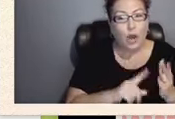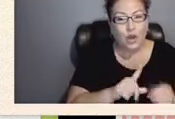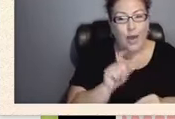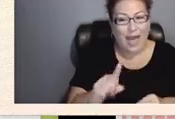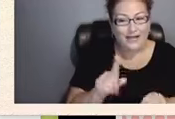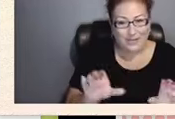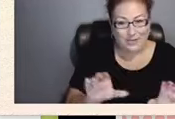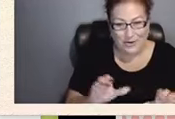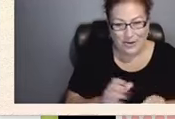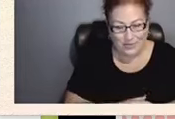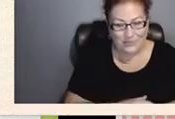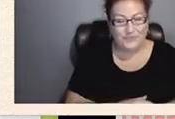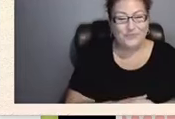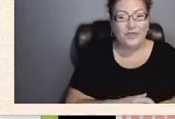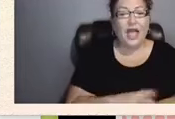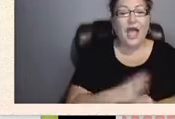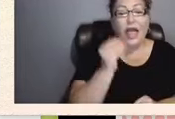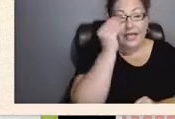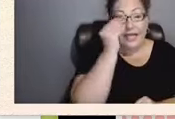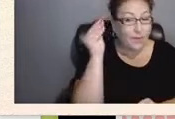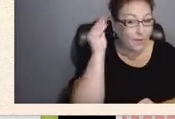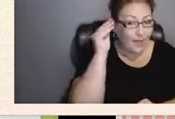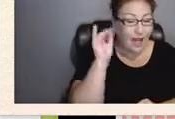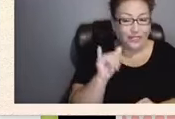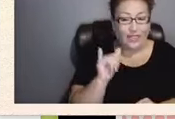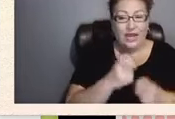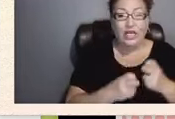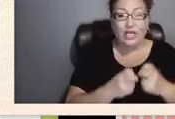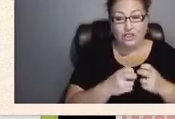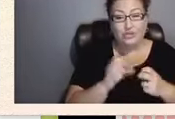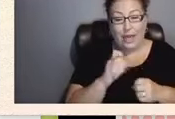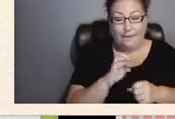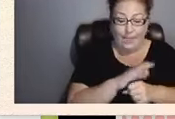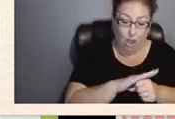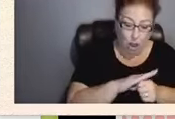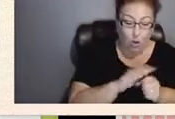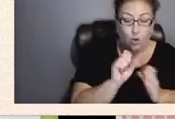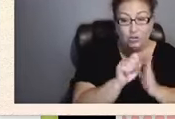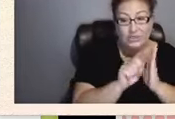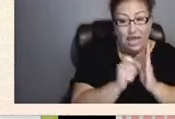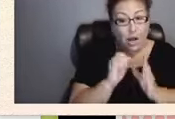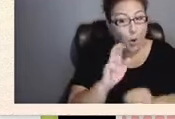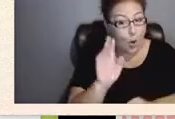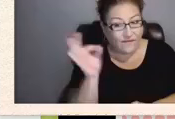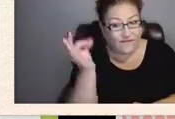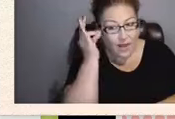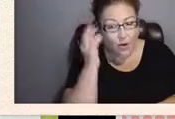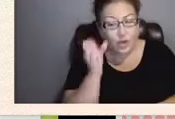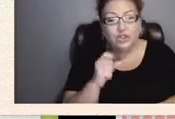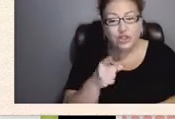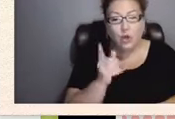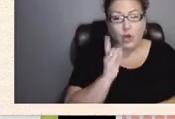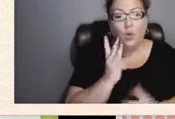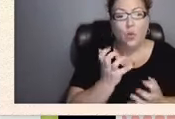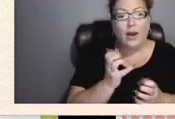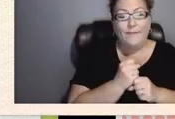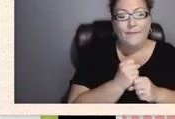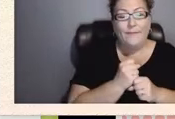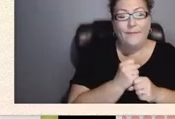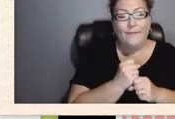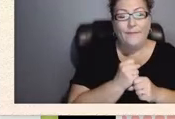And keep in mind that issues can be local, state, or federal. So you're going to want to make sure that